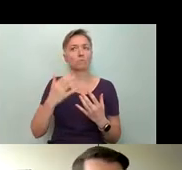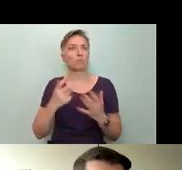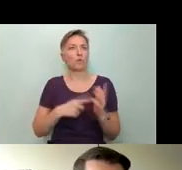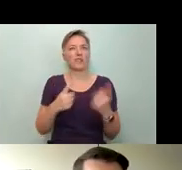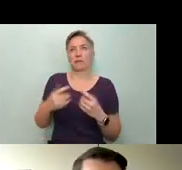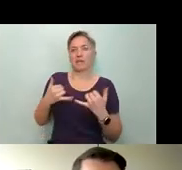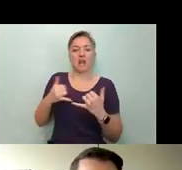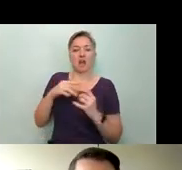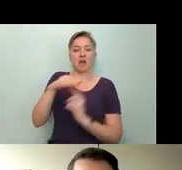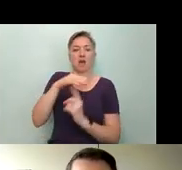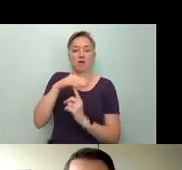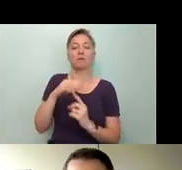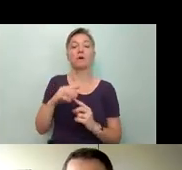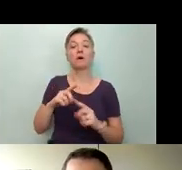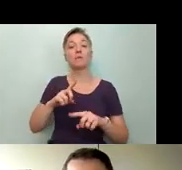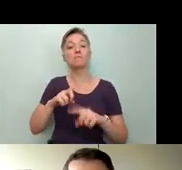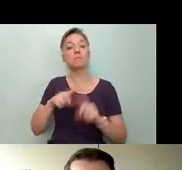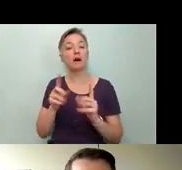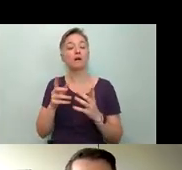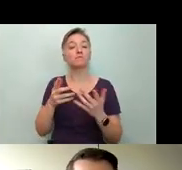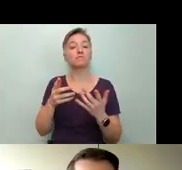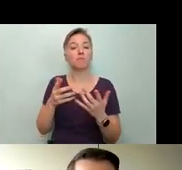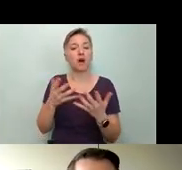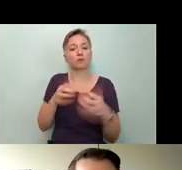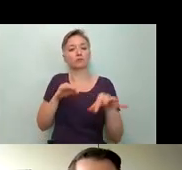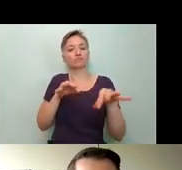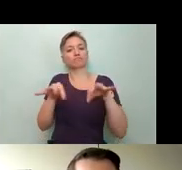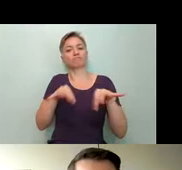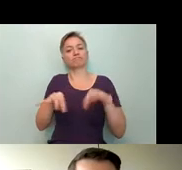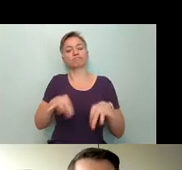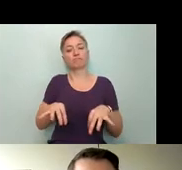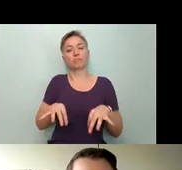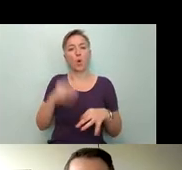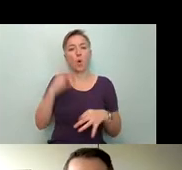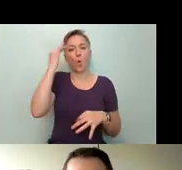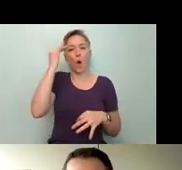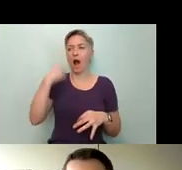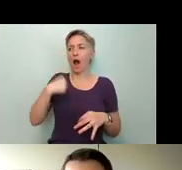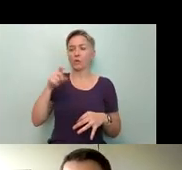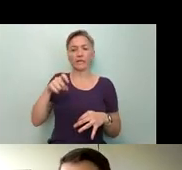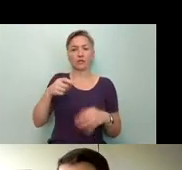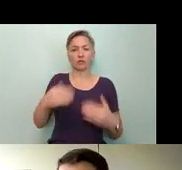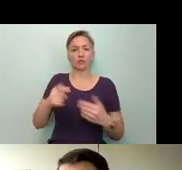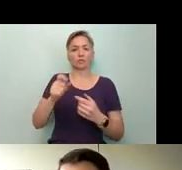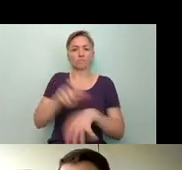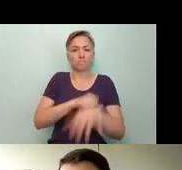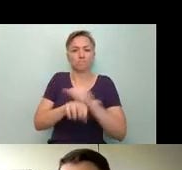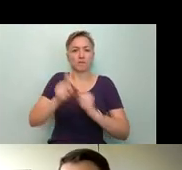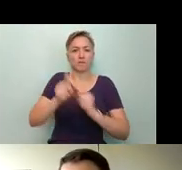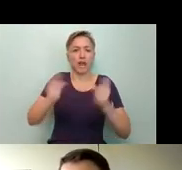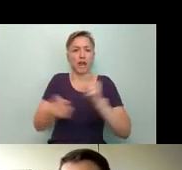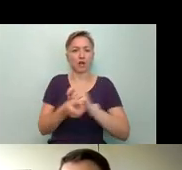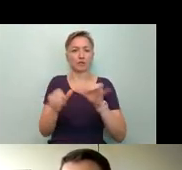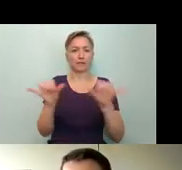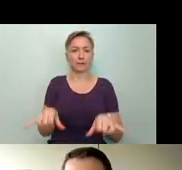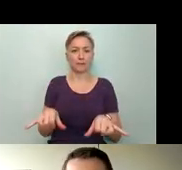us all around what ultimately is driving the need for this change, it's really the idea that we have now a